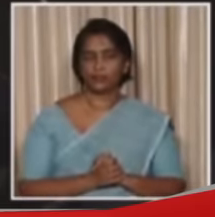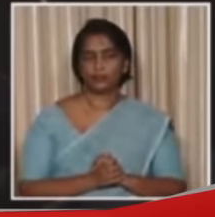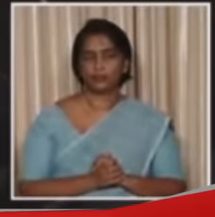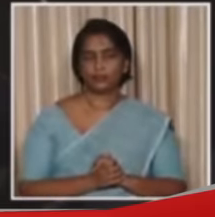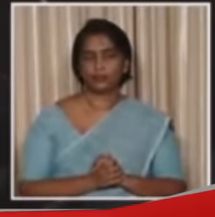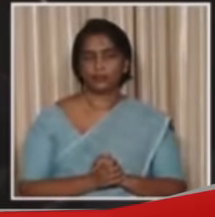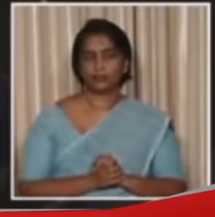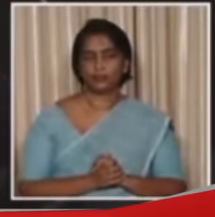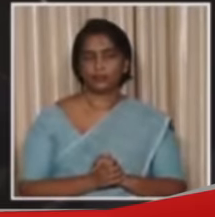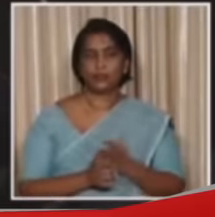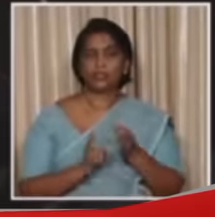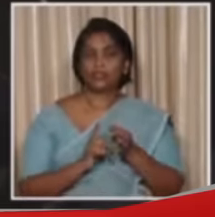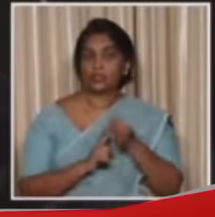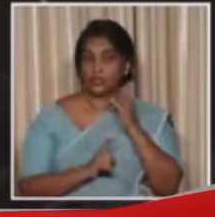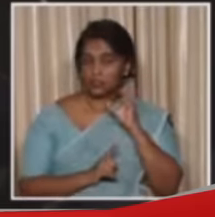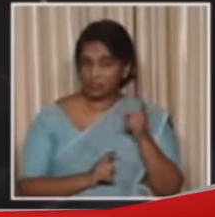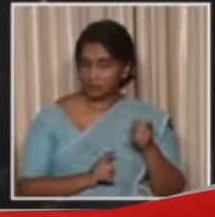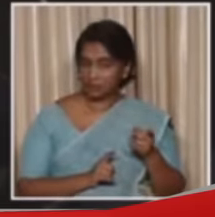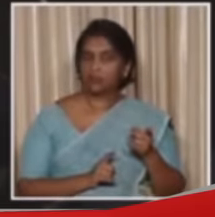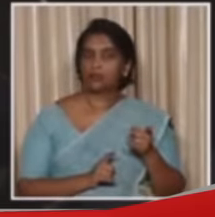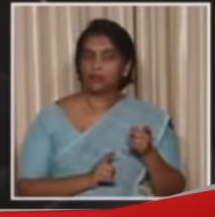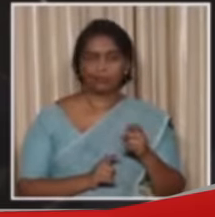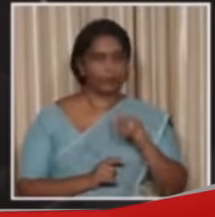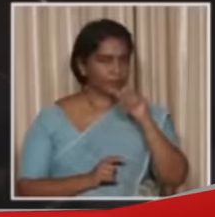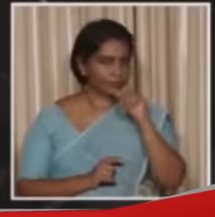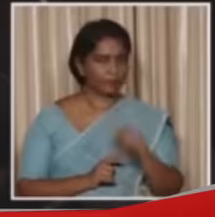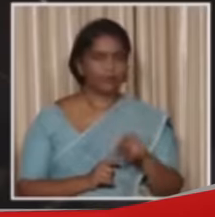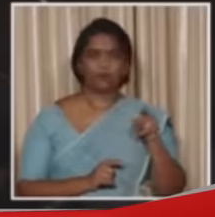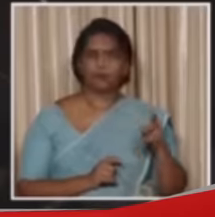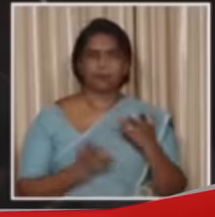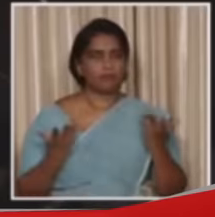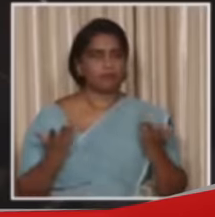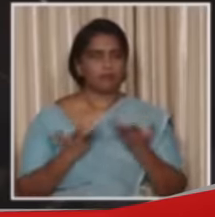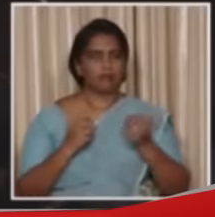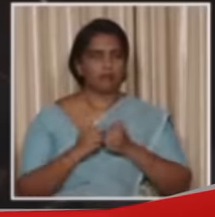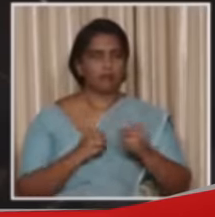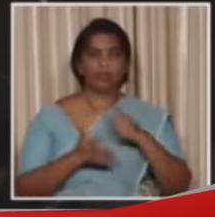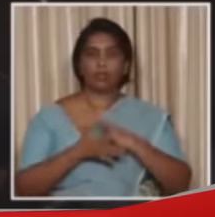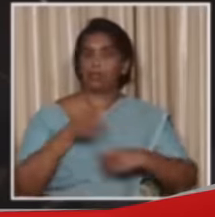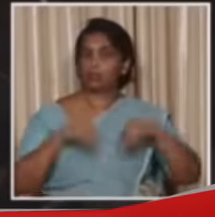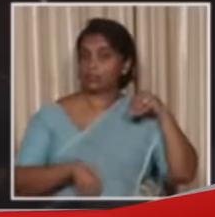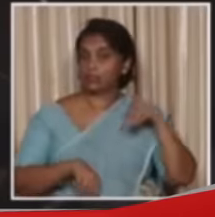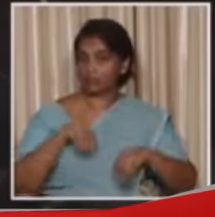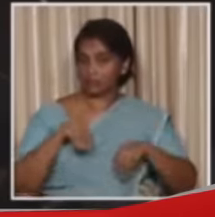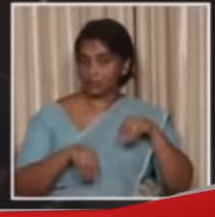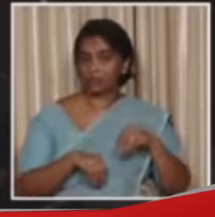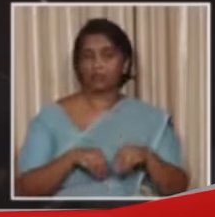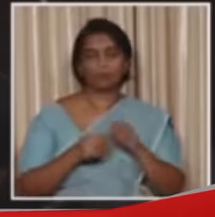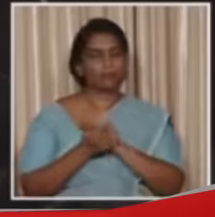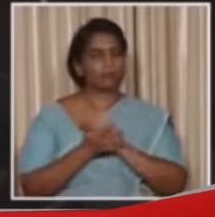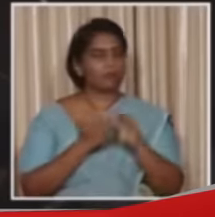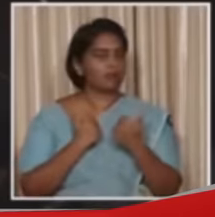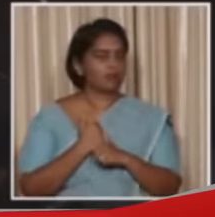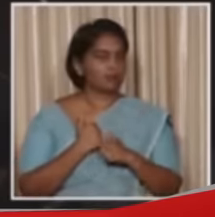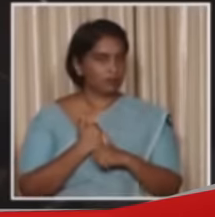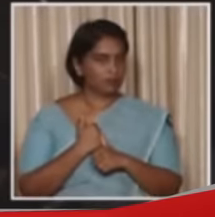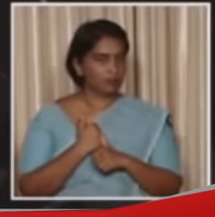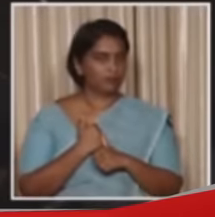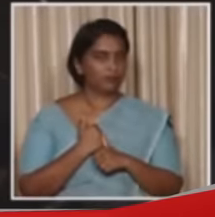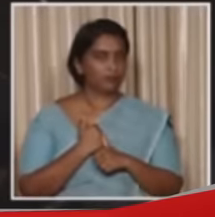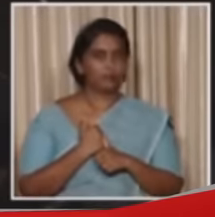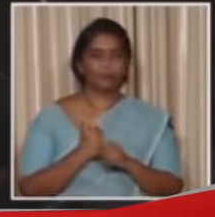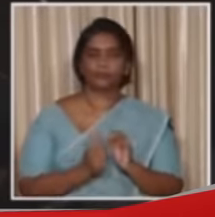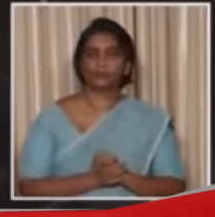of political consensus for the reforms. He keeps talking about the fact that the IMF agreement has the support of the